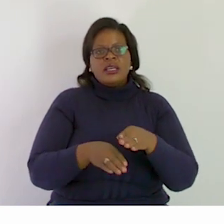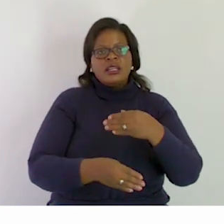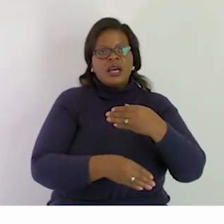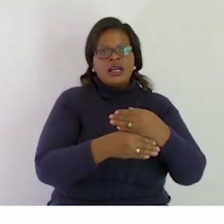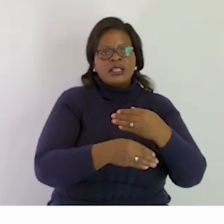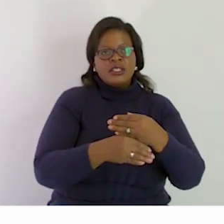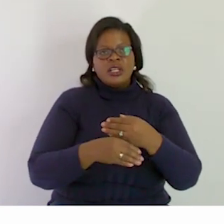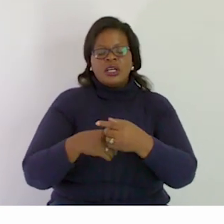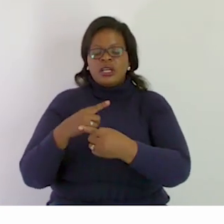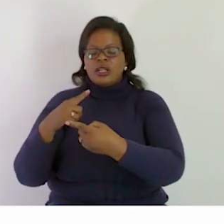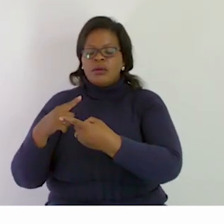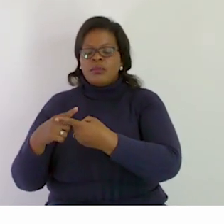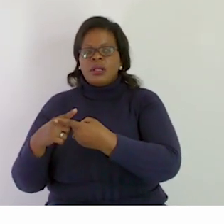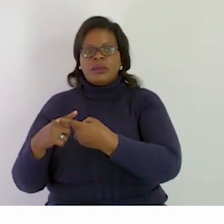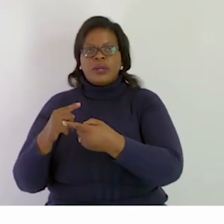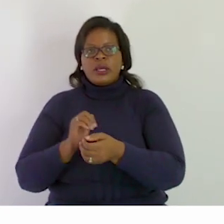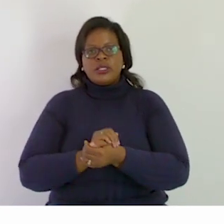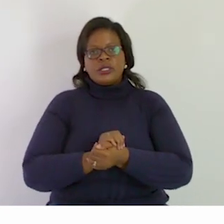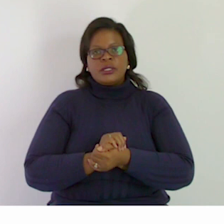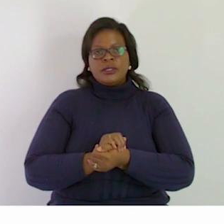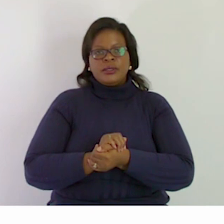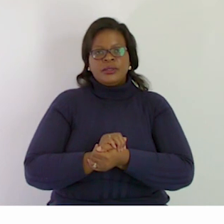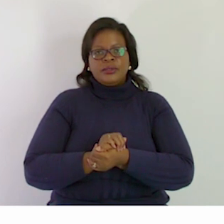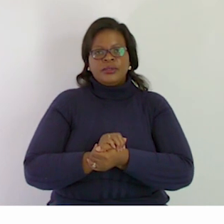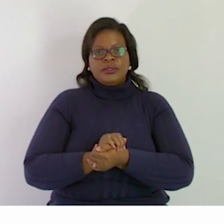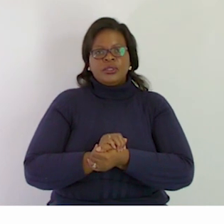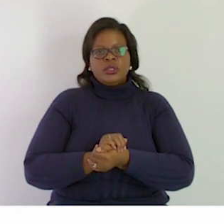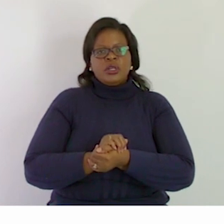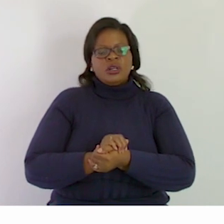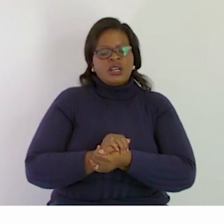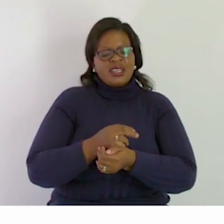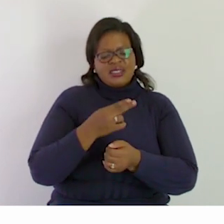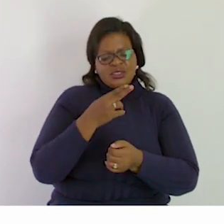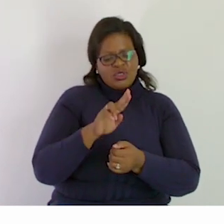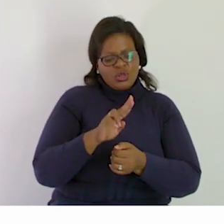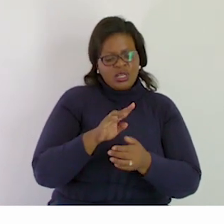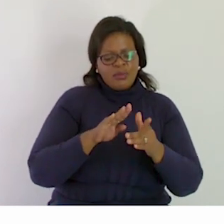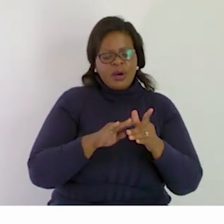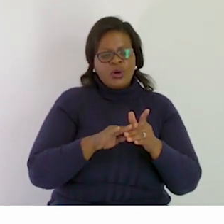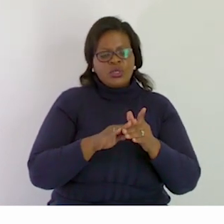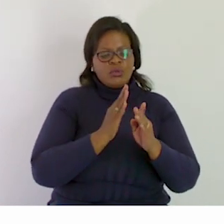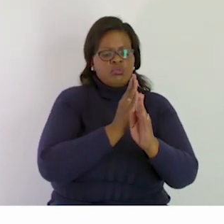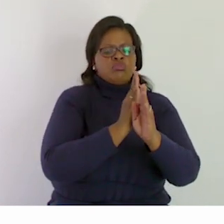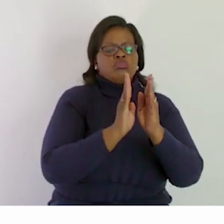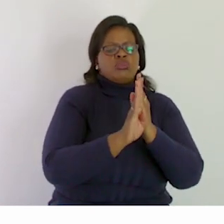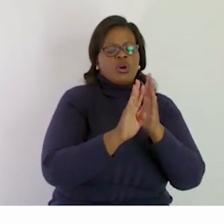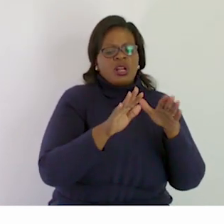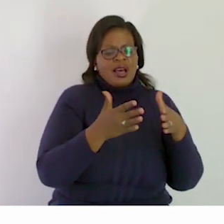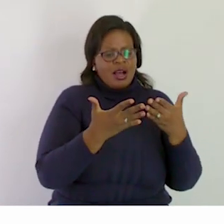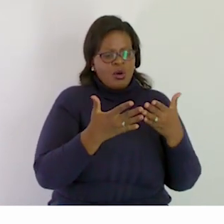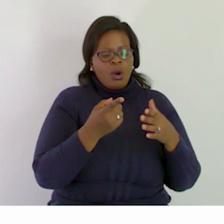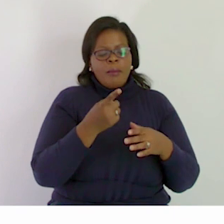we together? Now, it doesn't matter in which order you are adding or multiplying, as long as